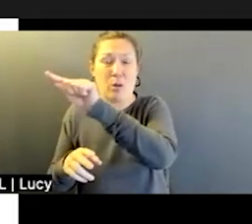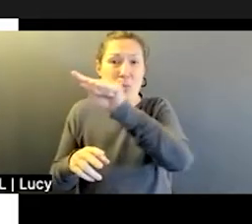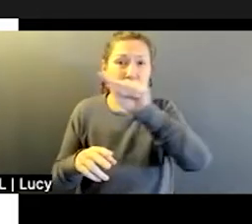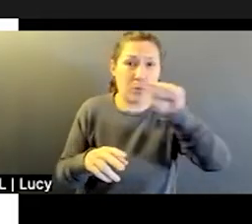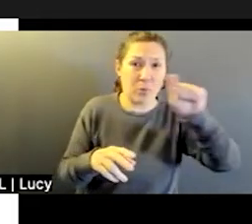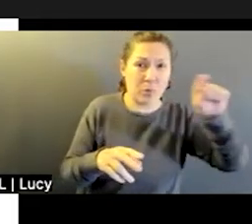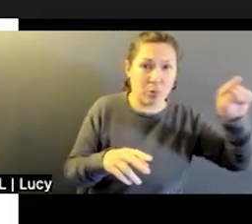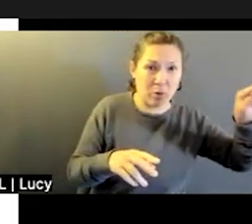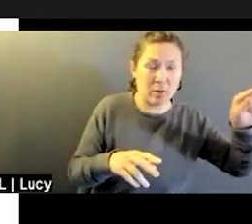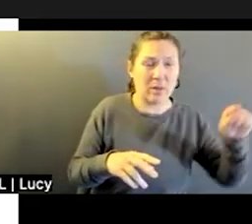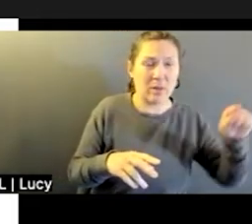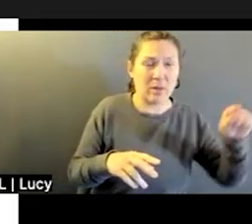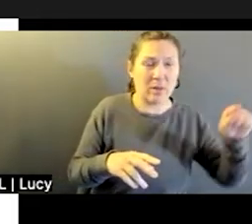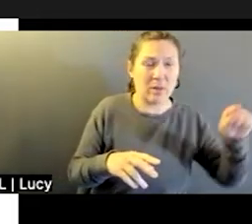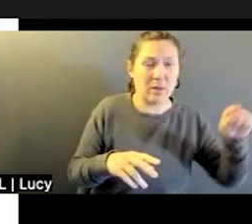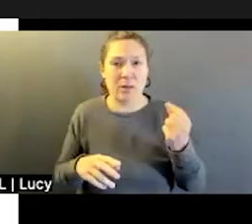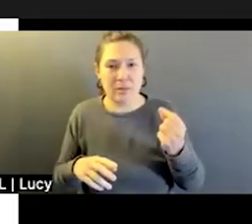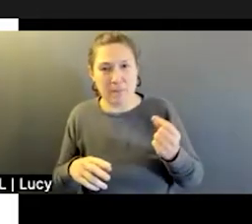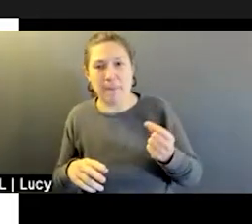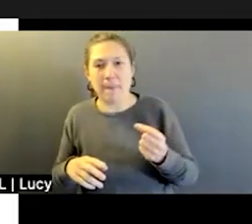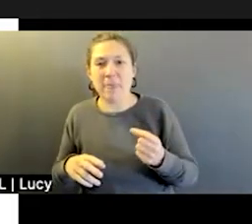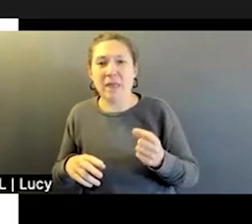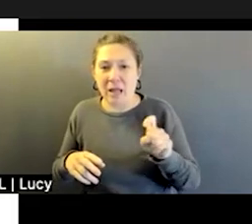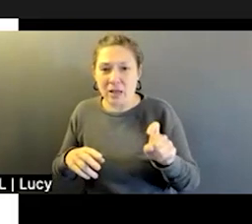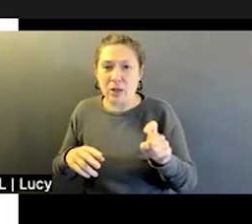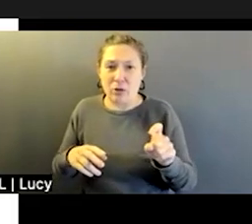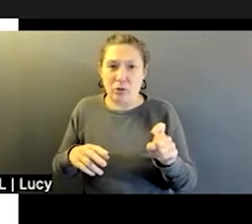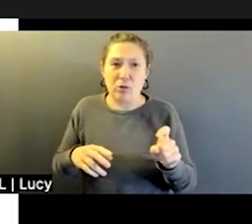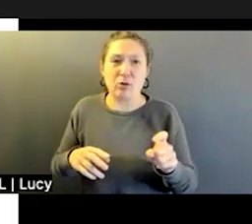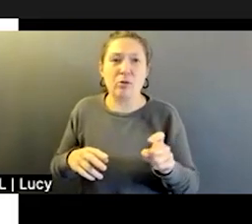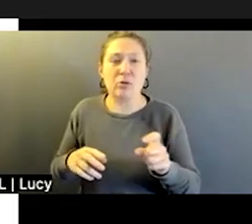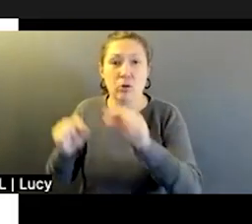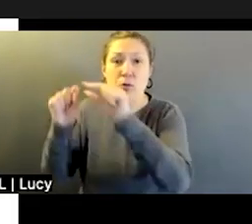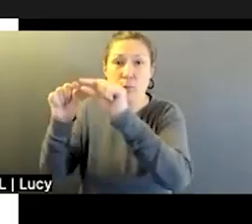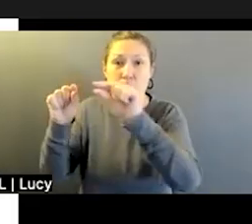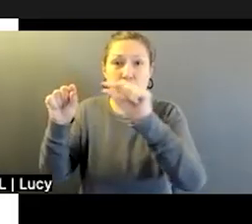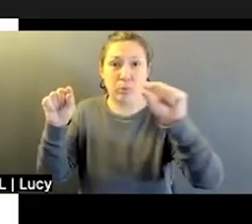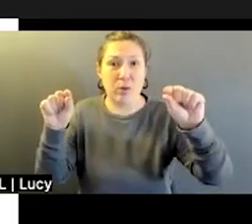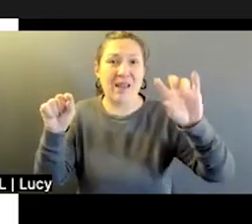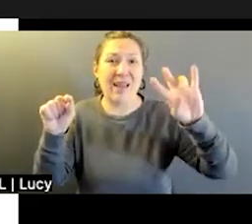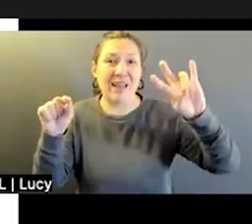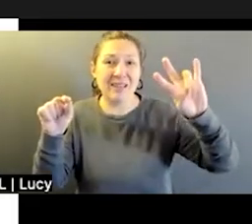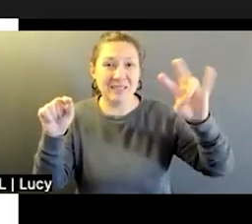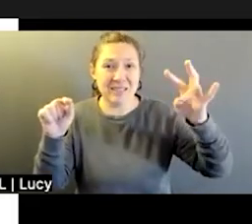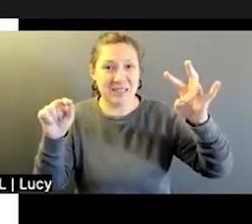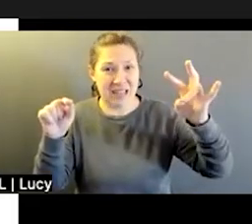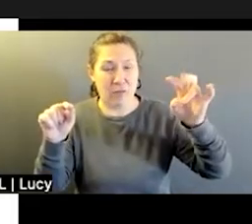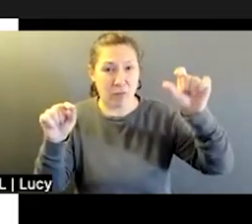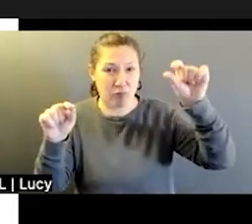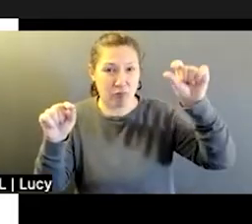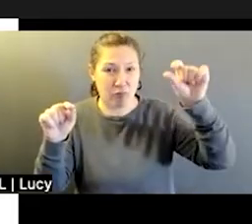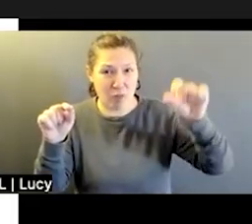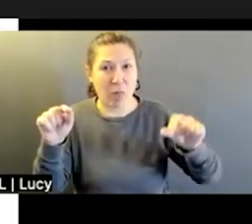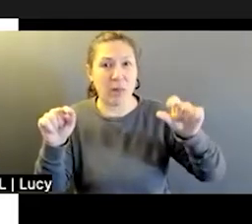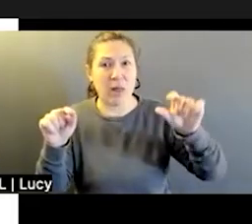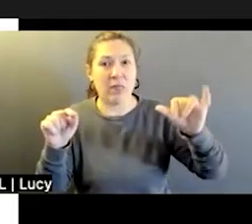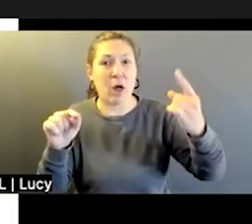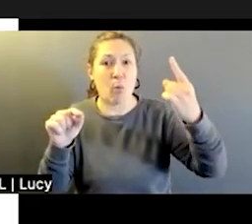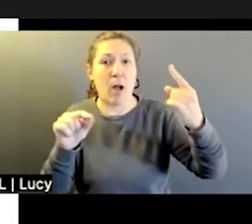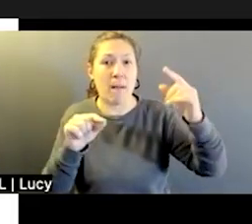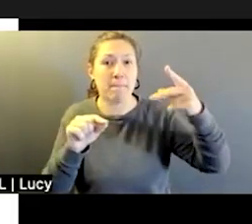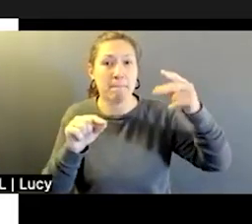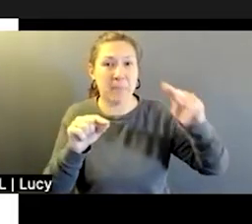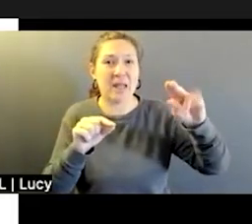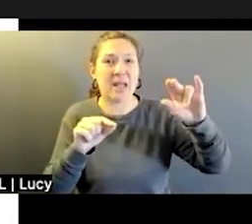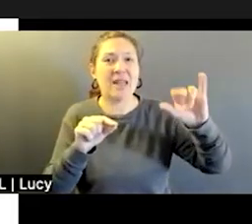then another empty digit square, and so on until the 7th from right column, where a solitary pin will tell you that there's a number coded